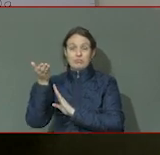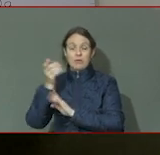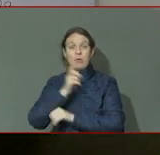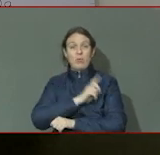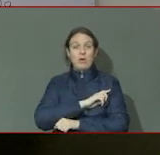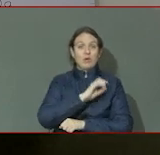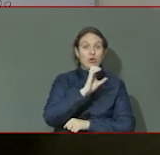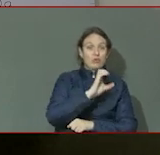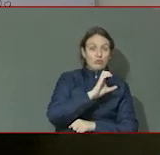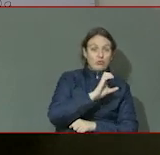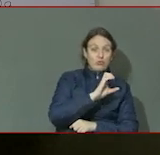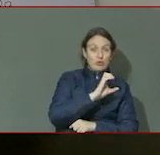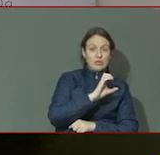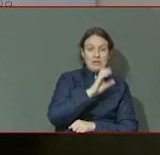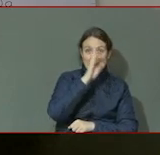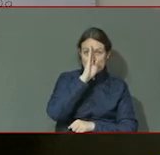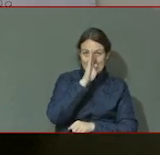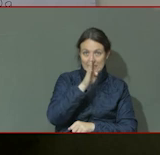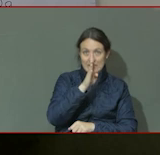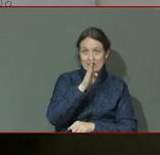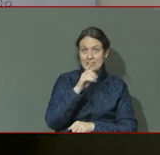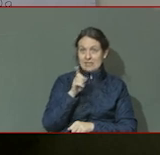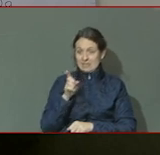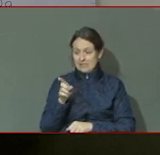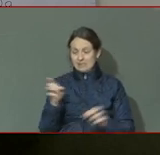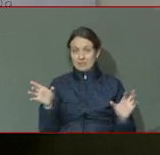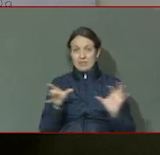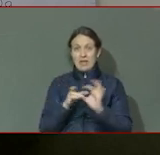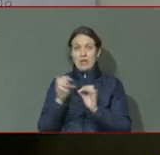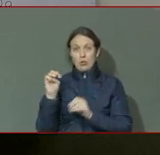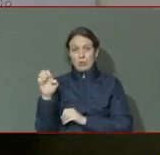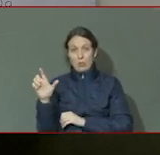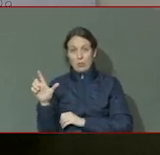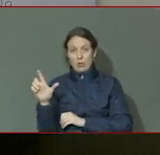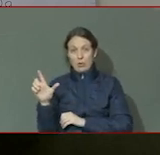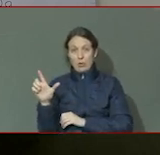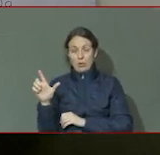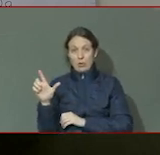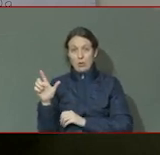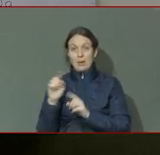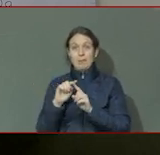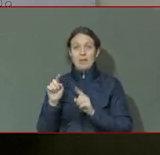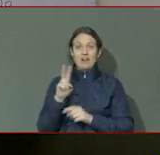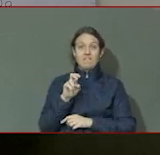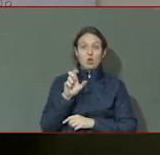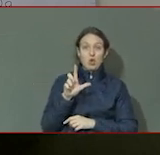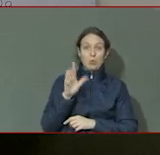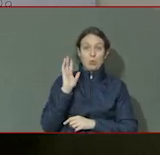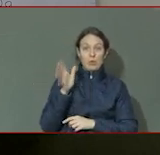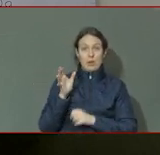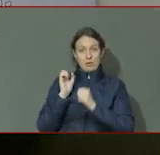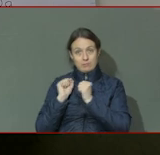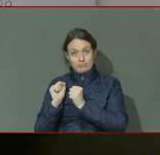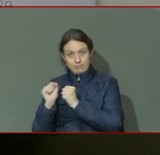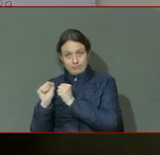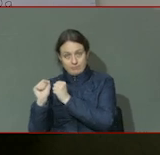concentration is directly proportional to the amount of mole. But then volume must be constant.